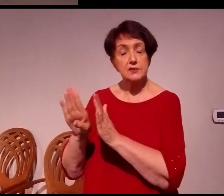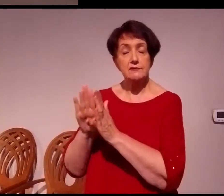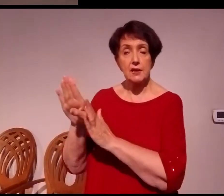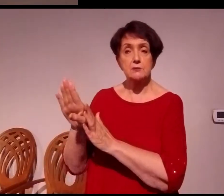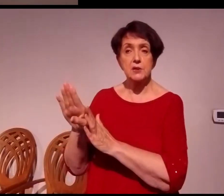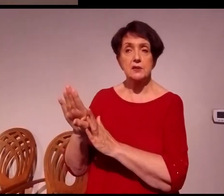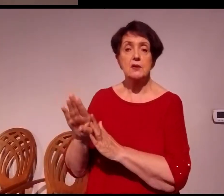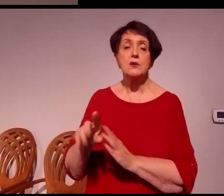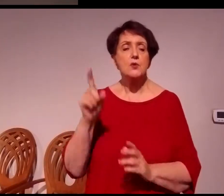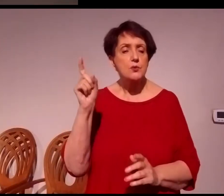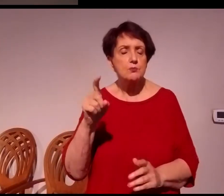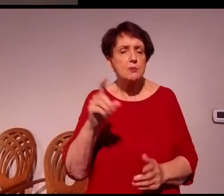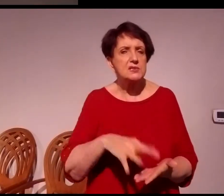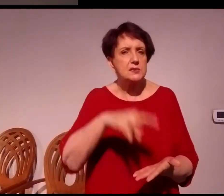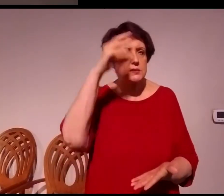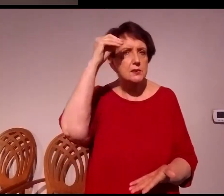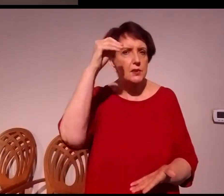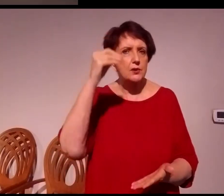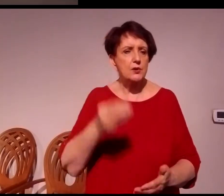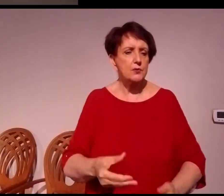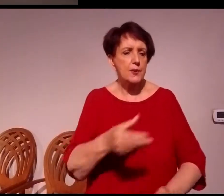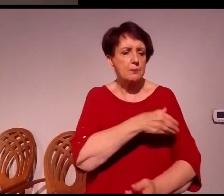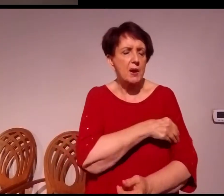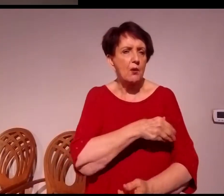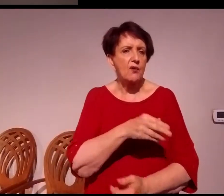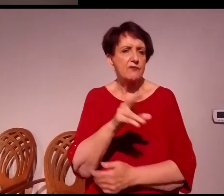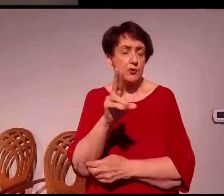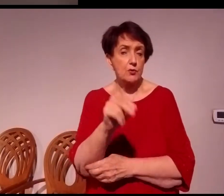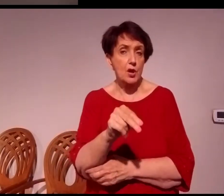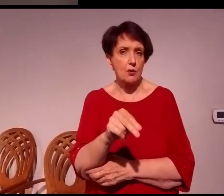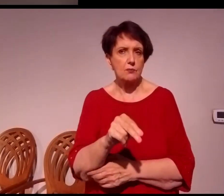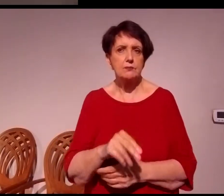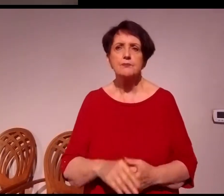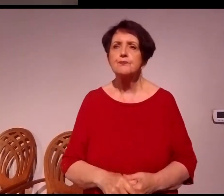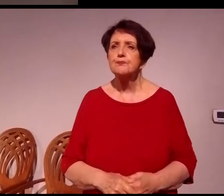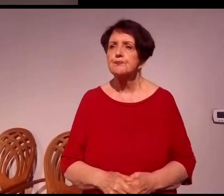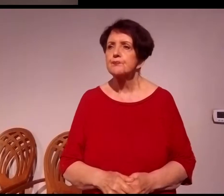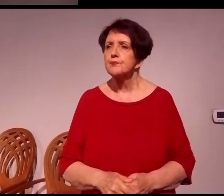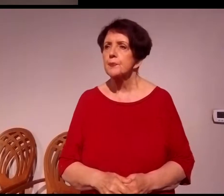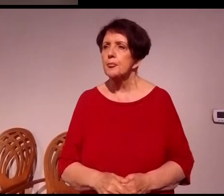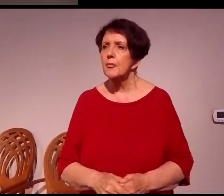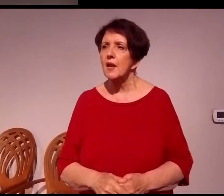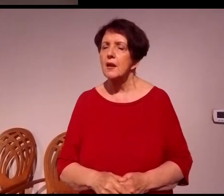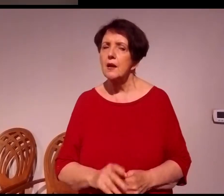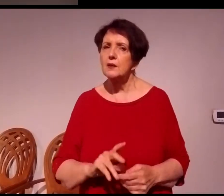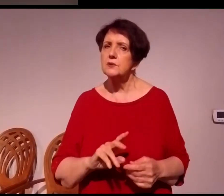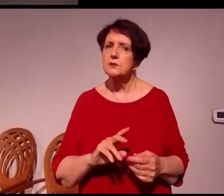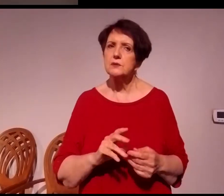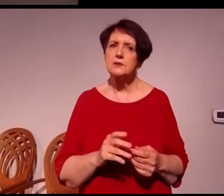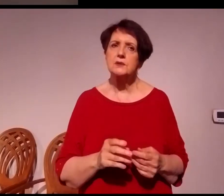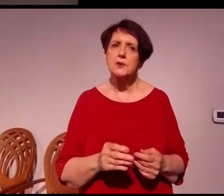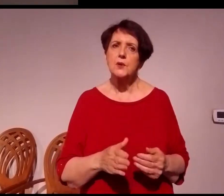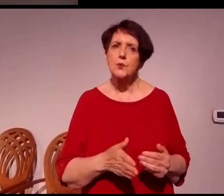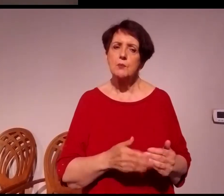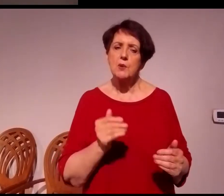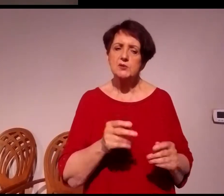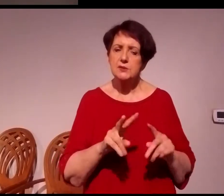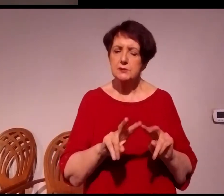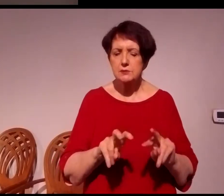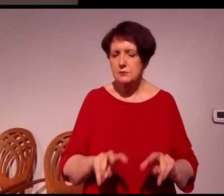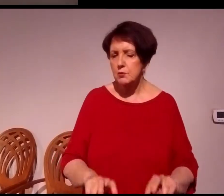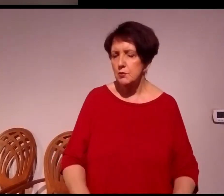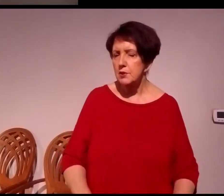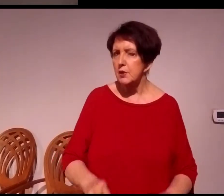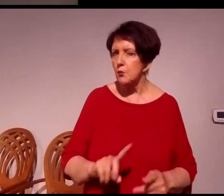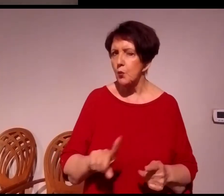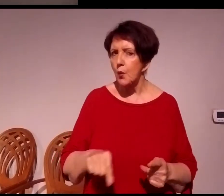must learn the power of our no. And when are we most exploring this? Well, we call